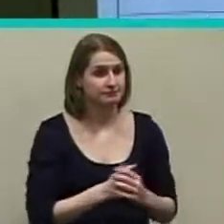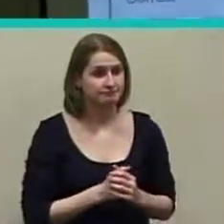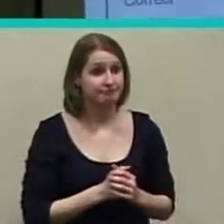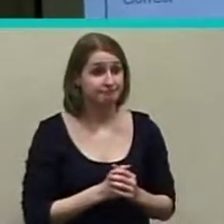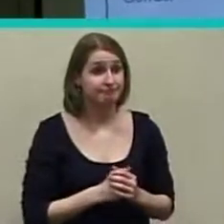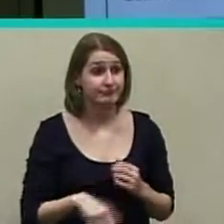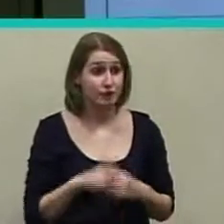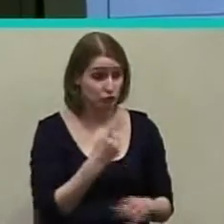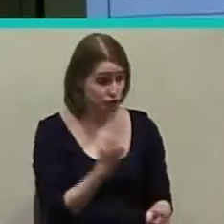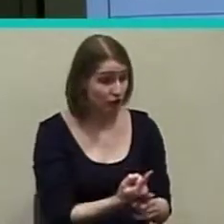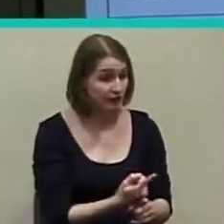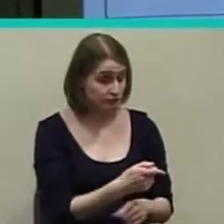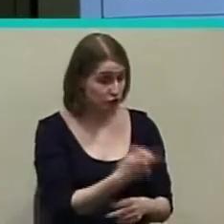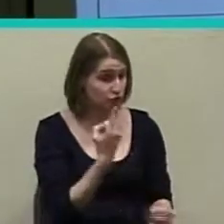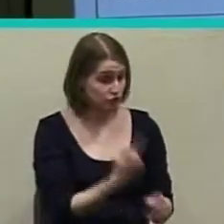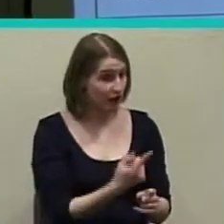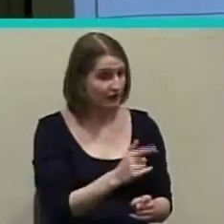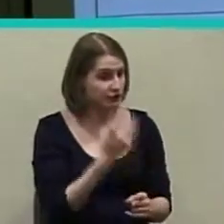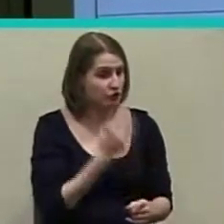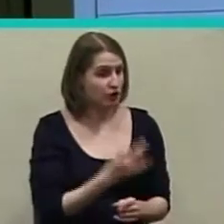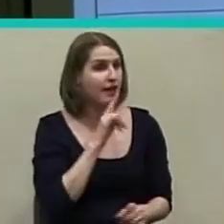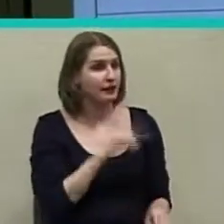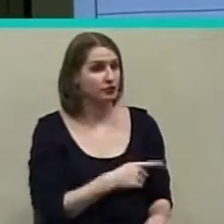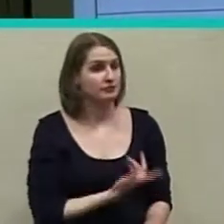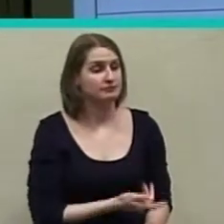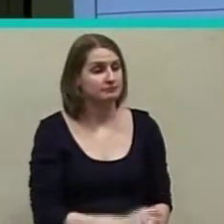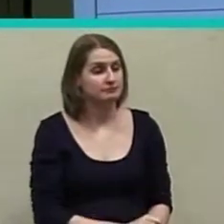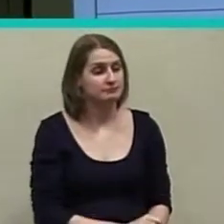right. You're absolutely right. That's a good answer.